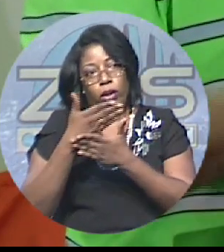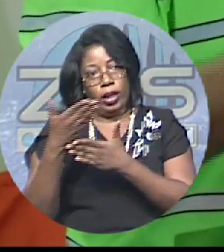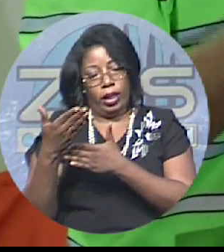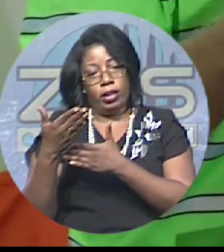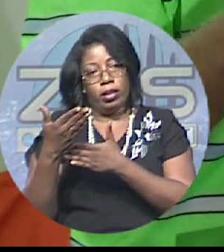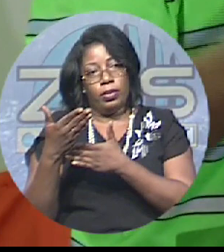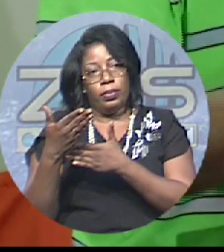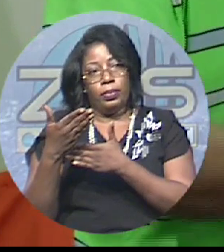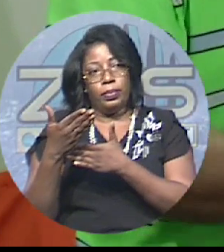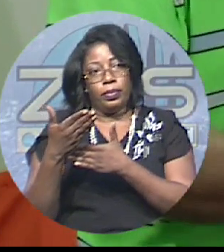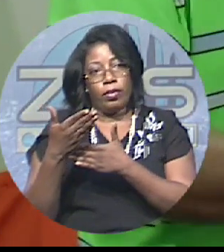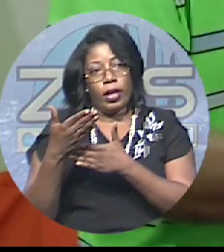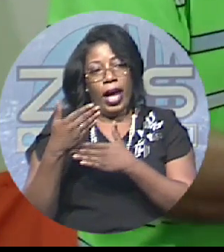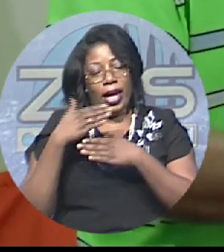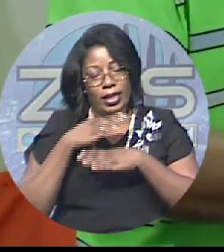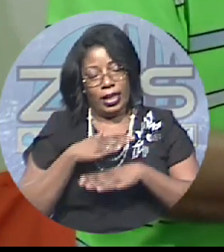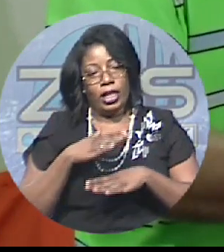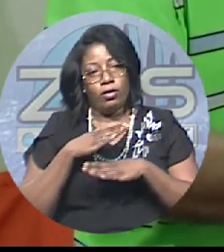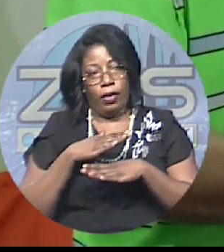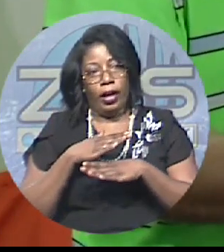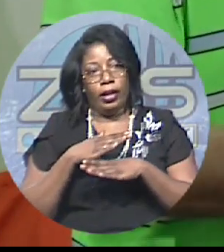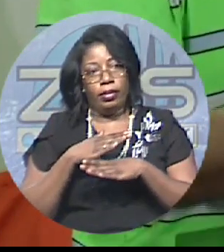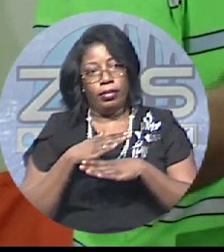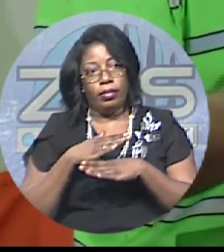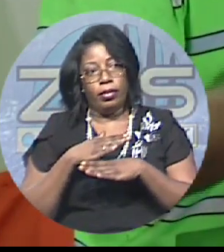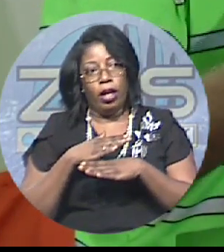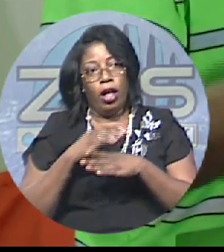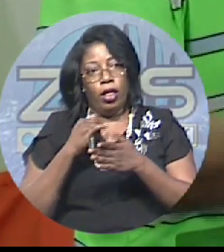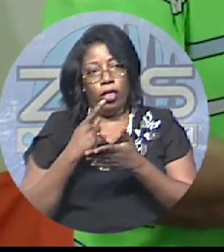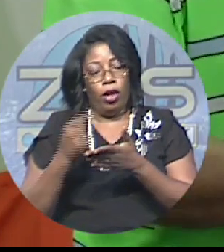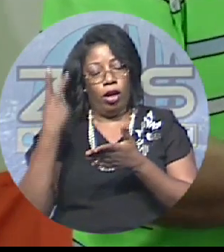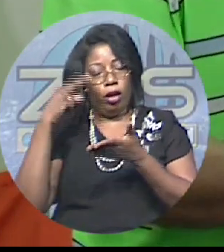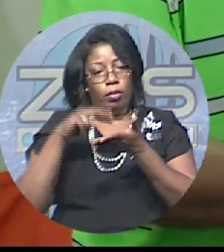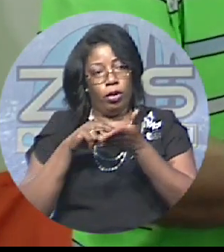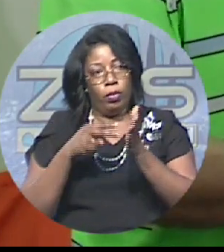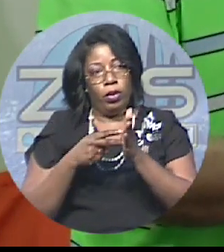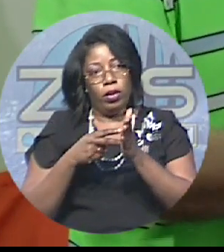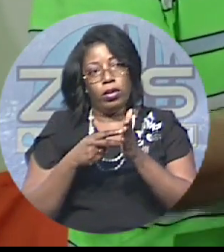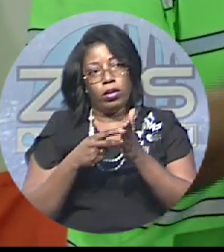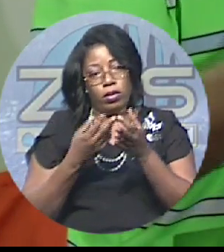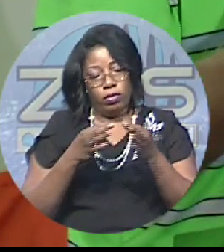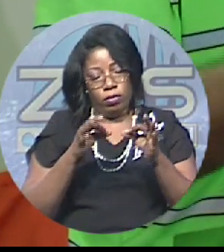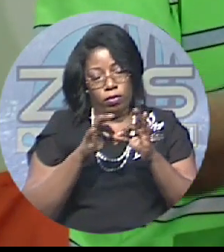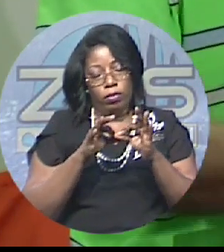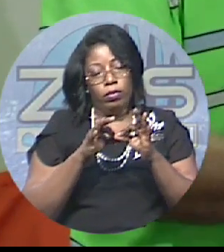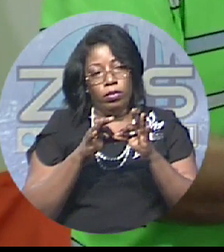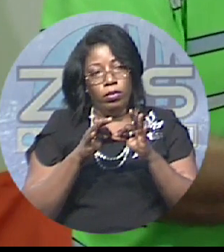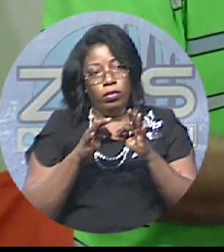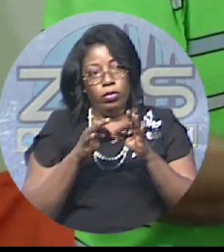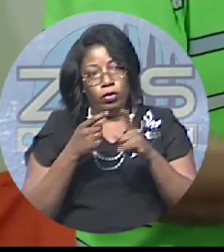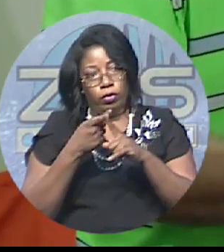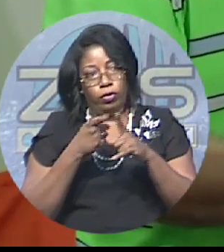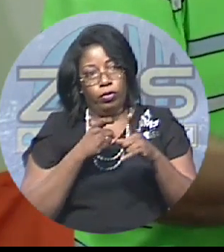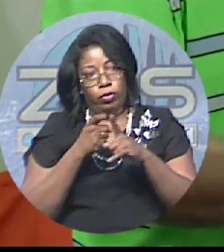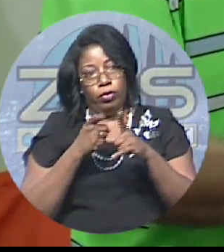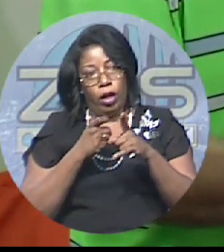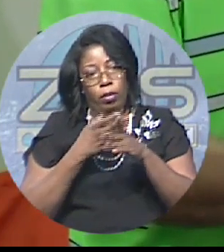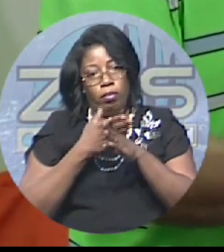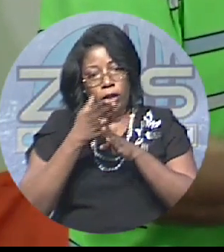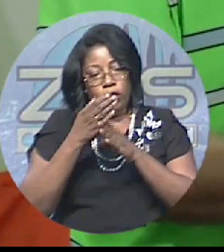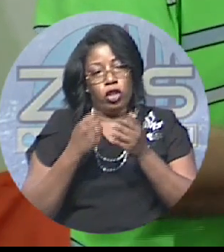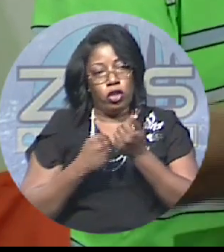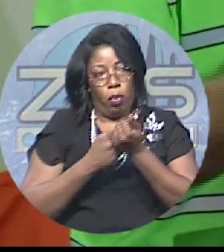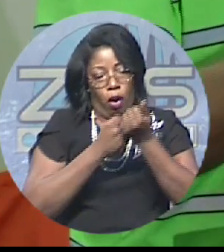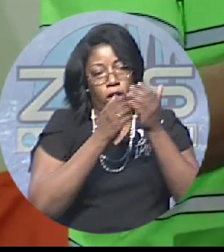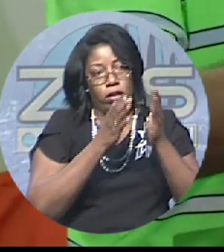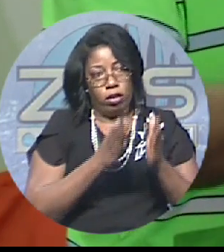hopefully satisfying the purpose of all the different key stakeholders, from our major